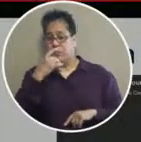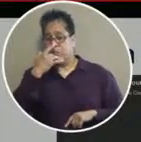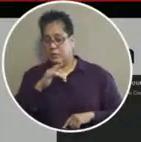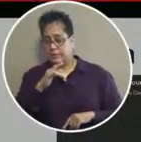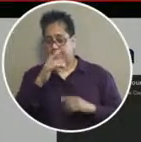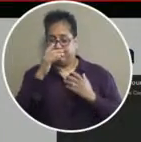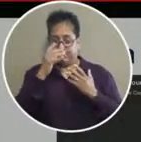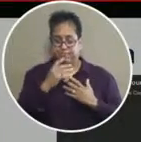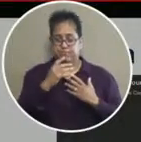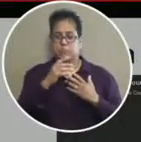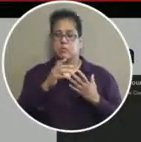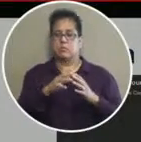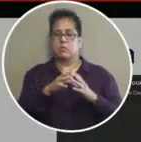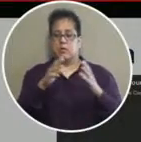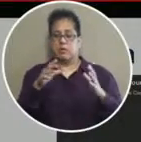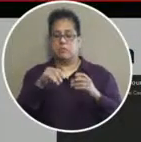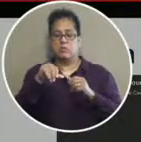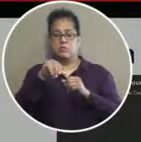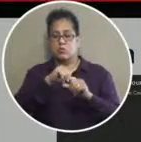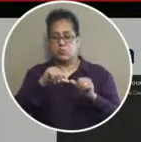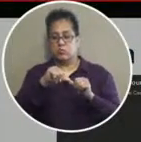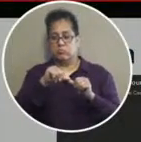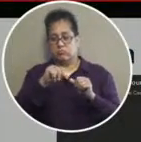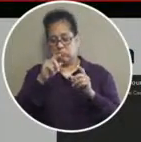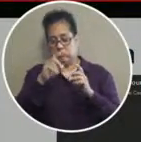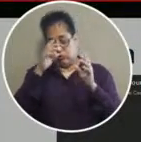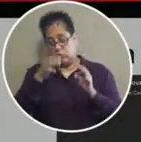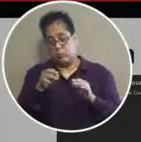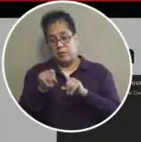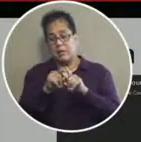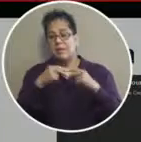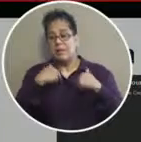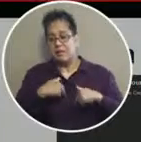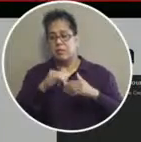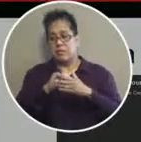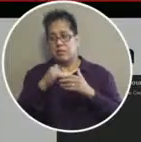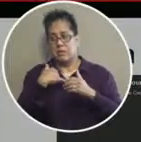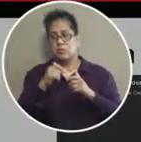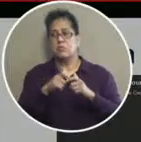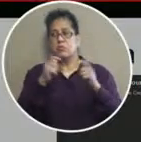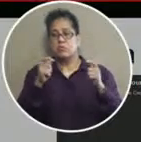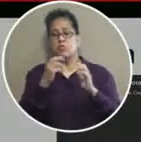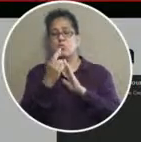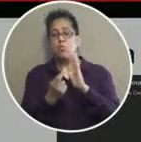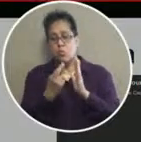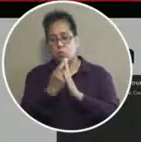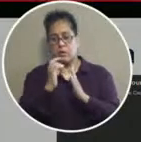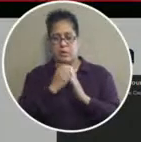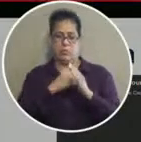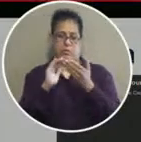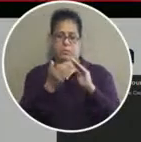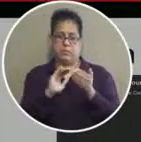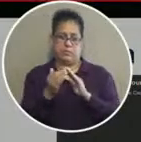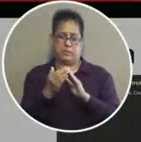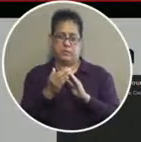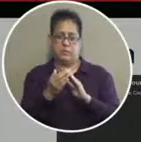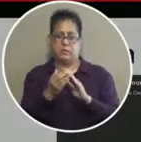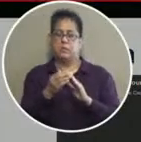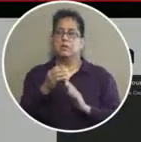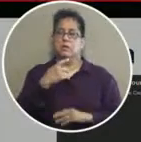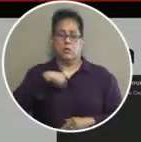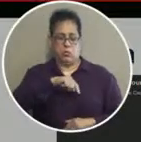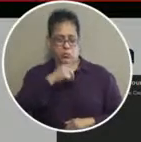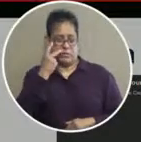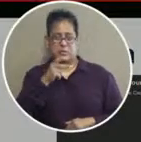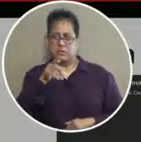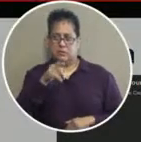are plenty of social determinants of health that play a big role in our community. One of those, and we see it in